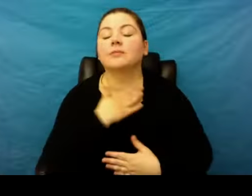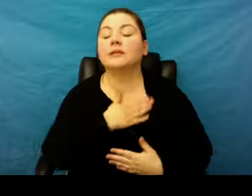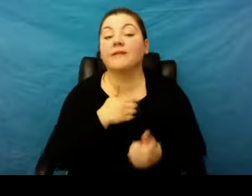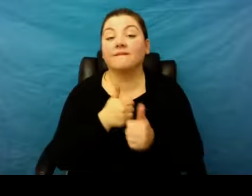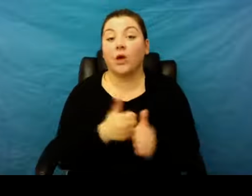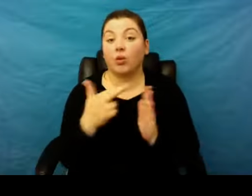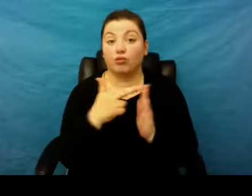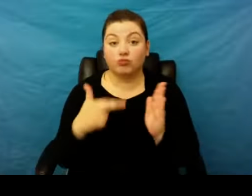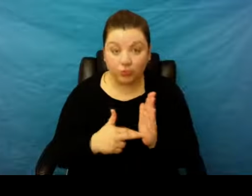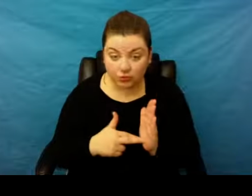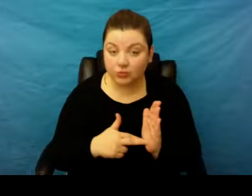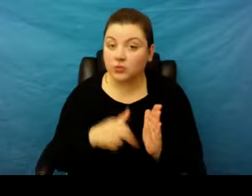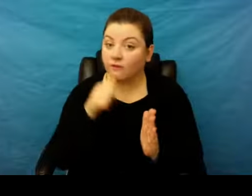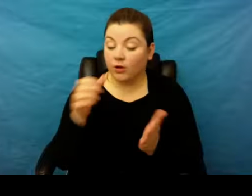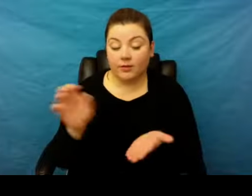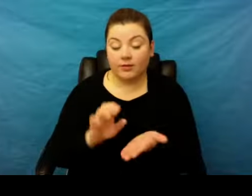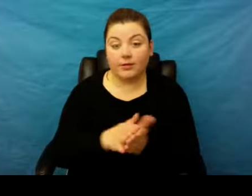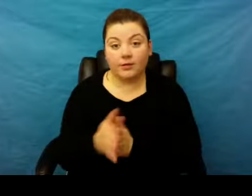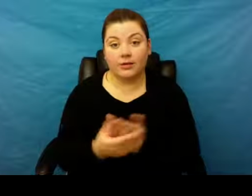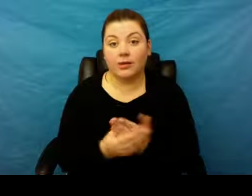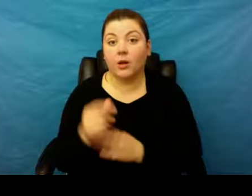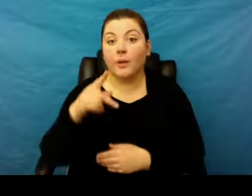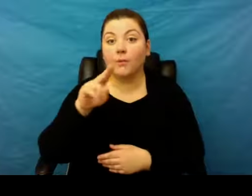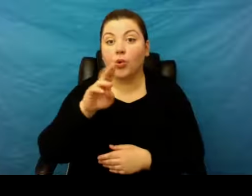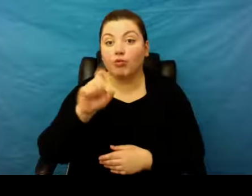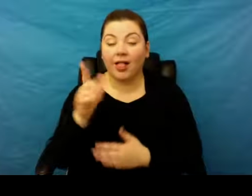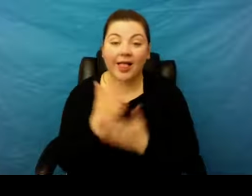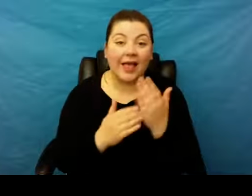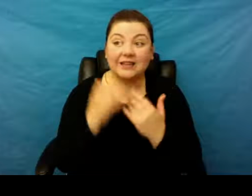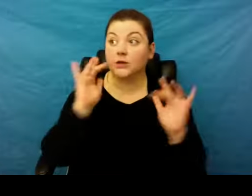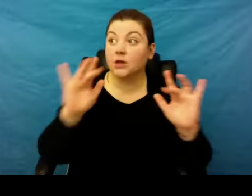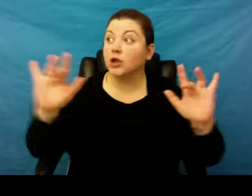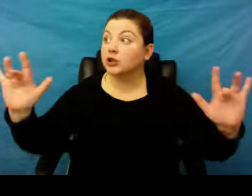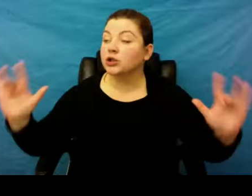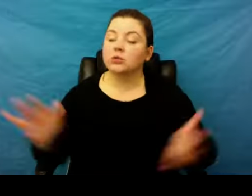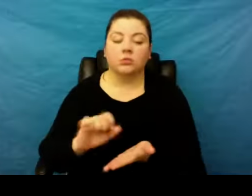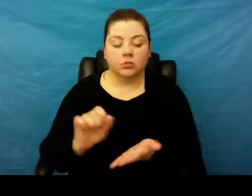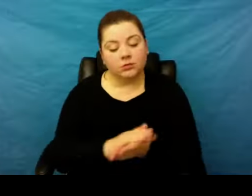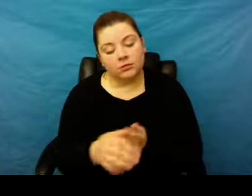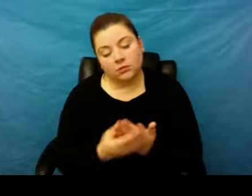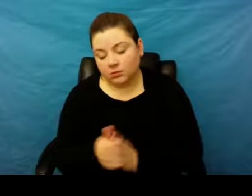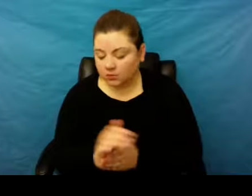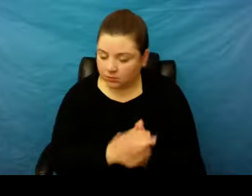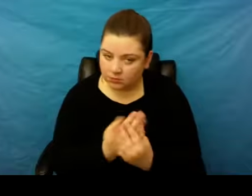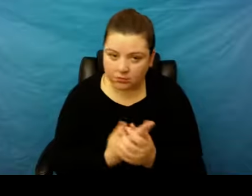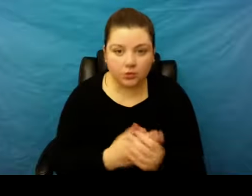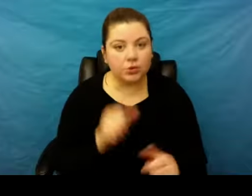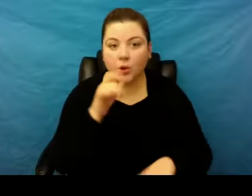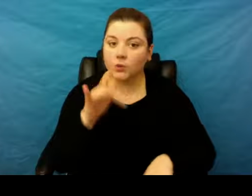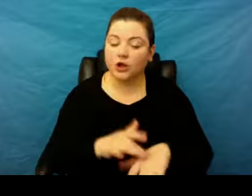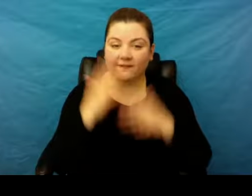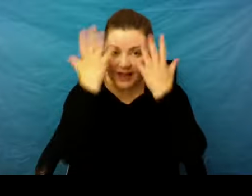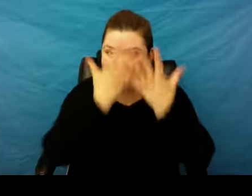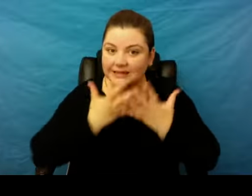clear all your hands. When you're going to touch the elevator button. When you touch the door, Purell your hands. Don't touch your